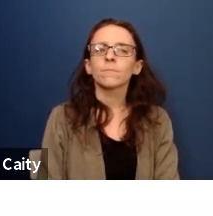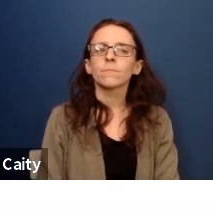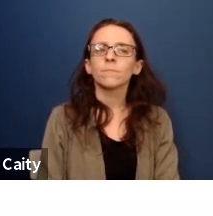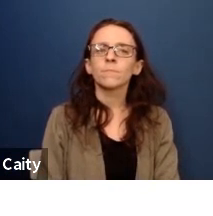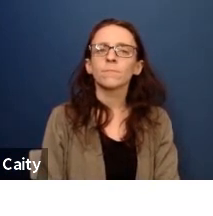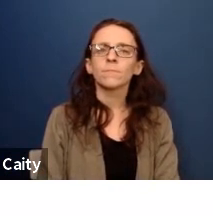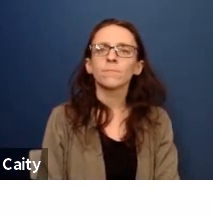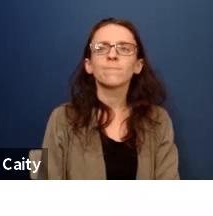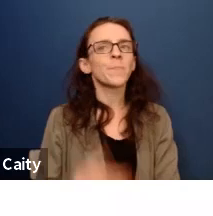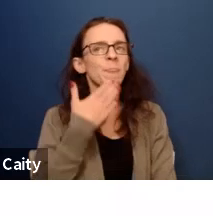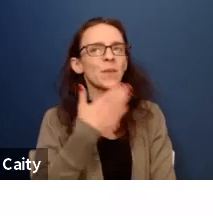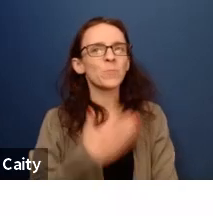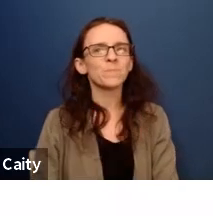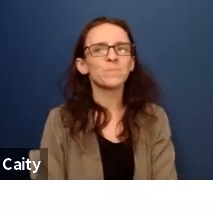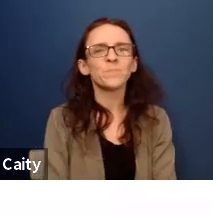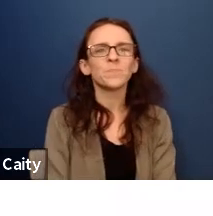Thank you.